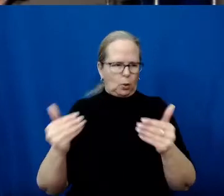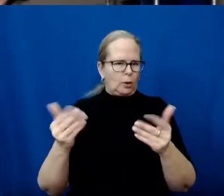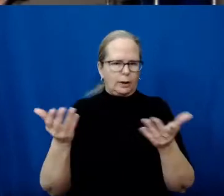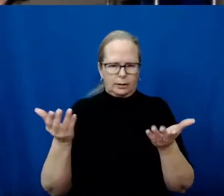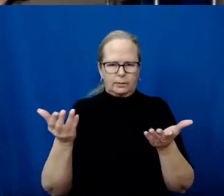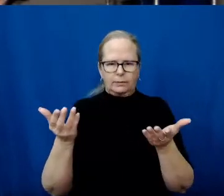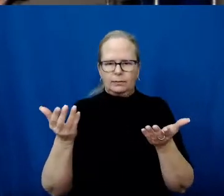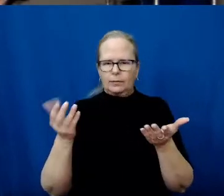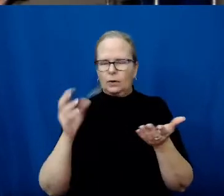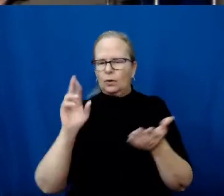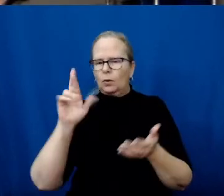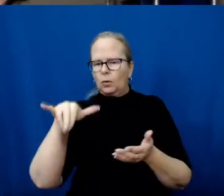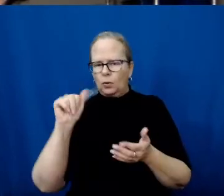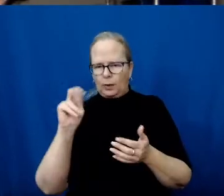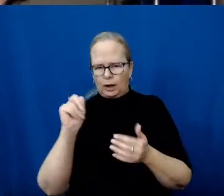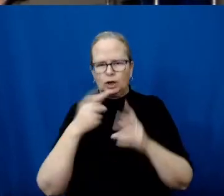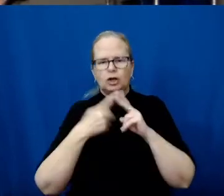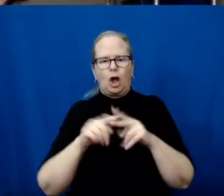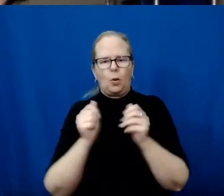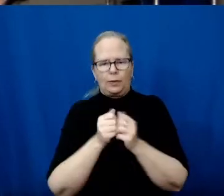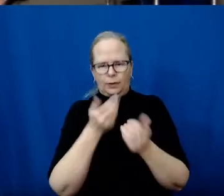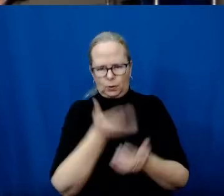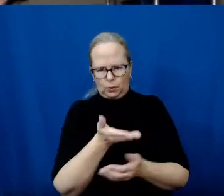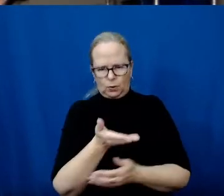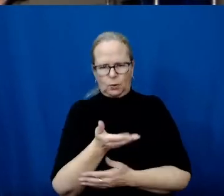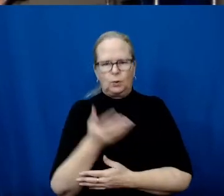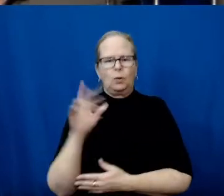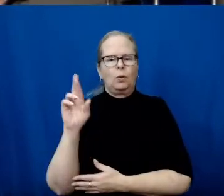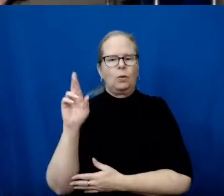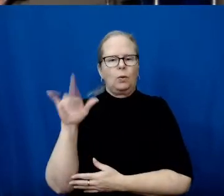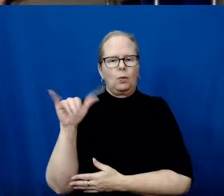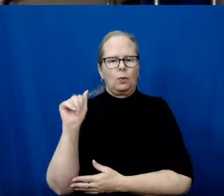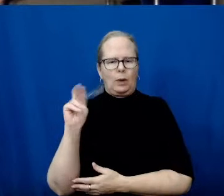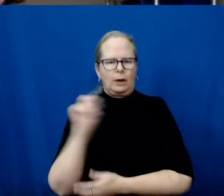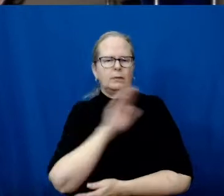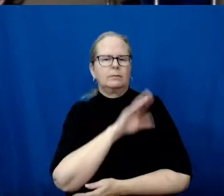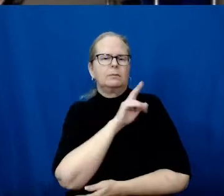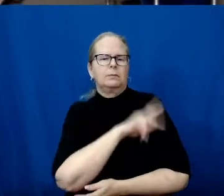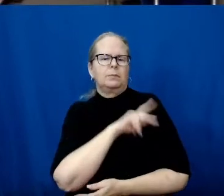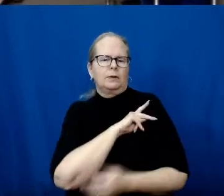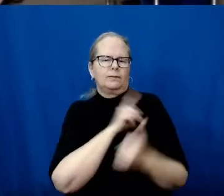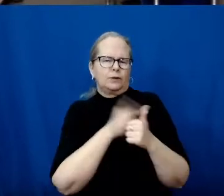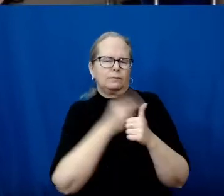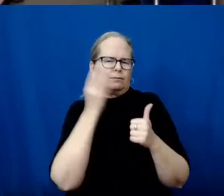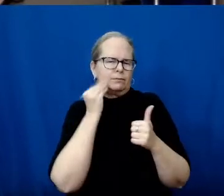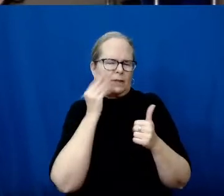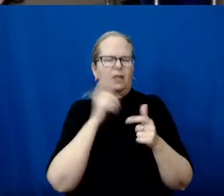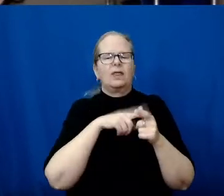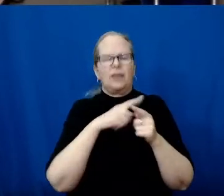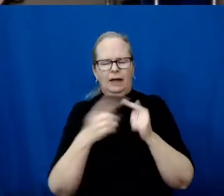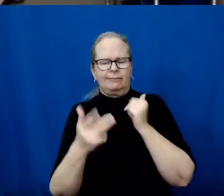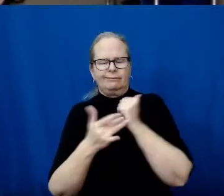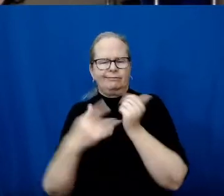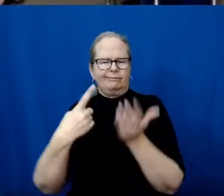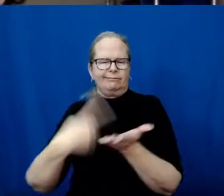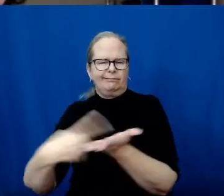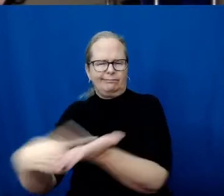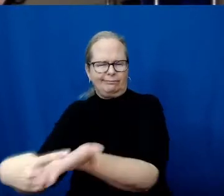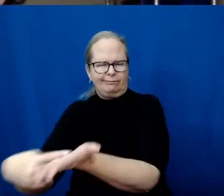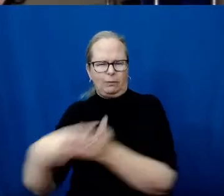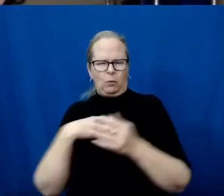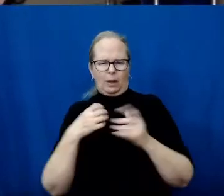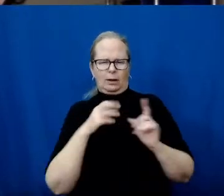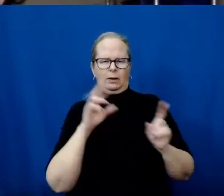with the personal before we move into the technical. And I know that you also have a lot of technical knowledge, as well as